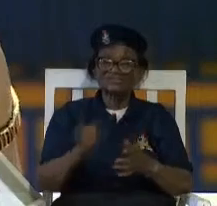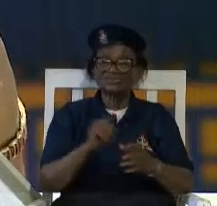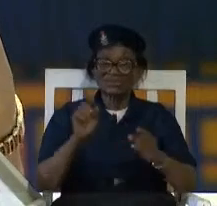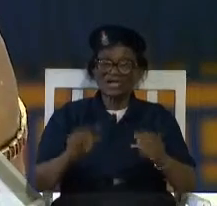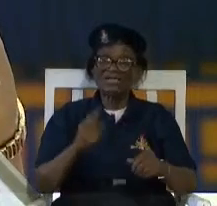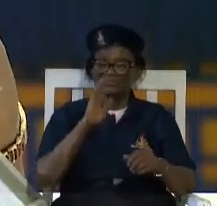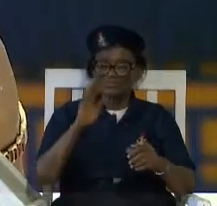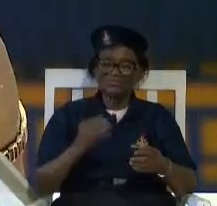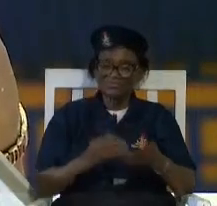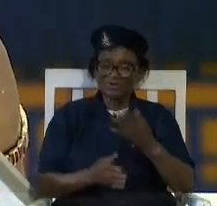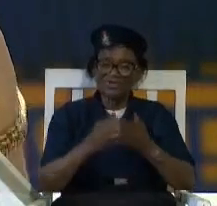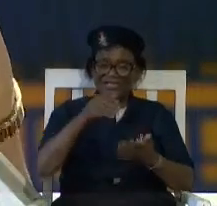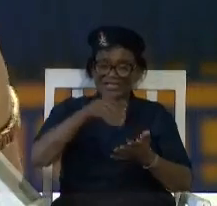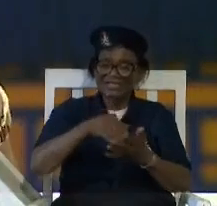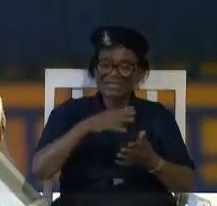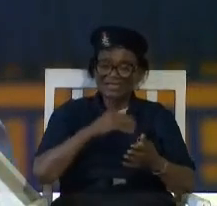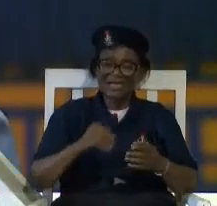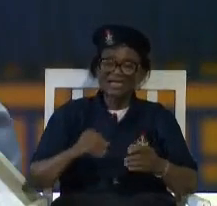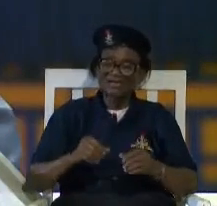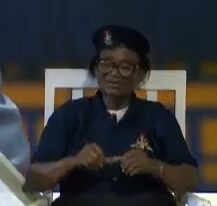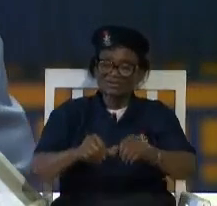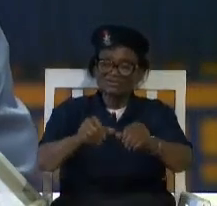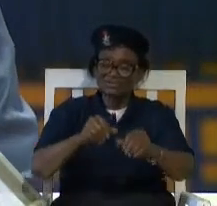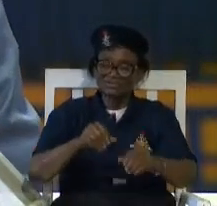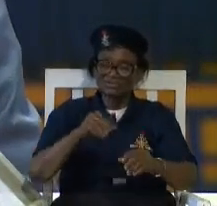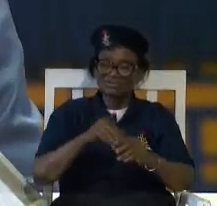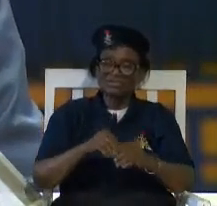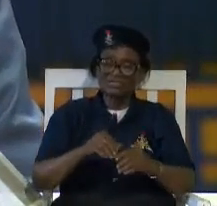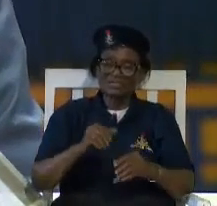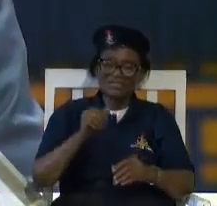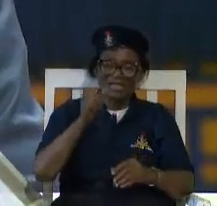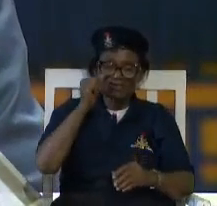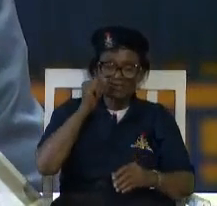continue in adultery.